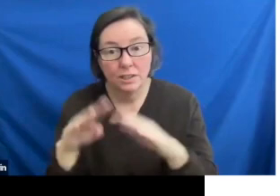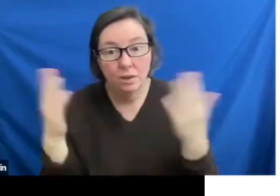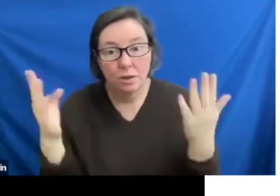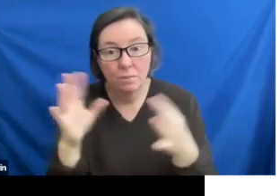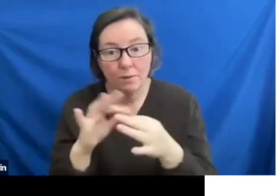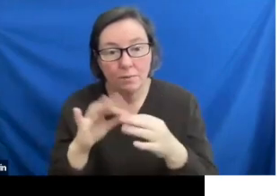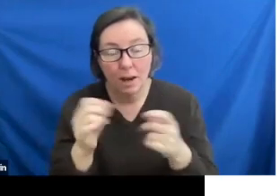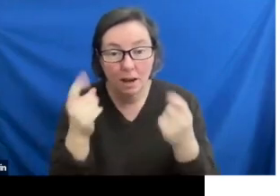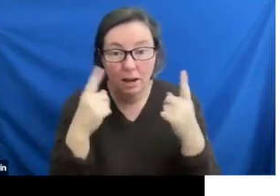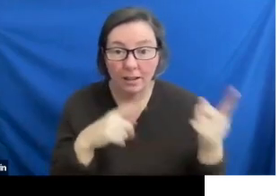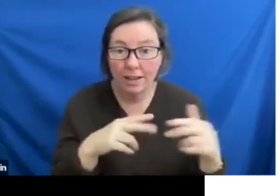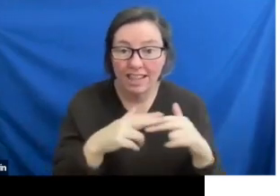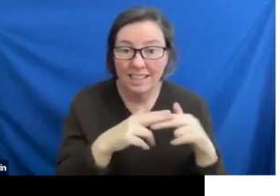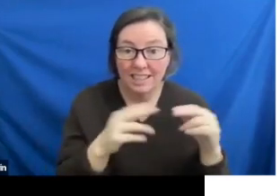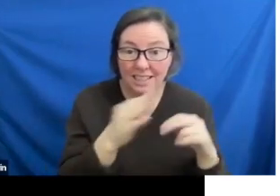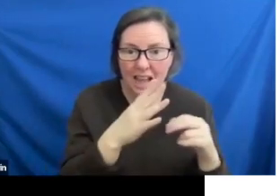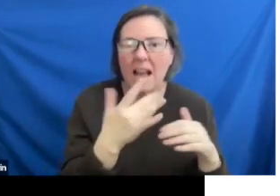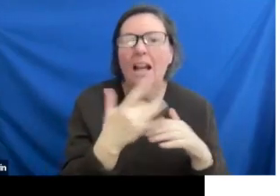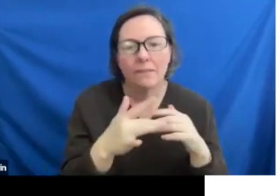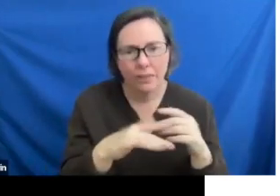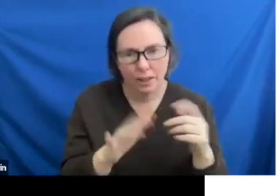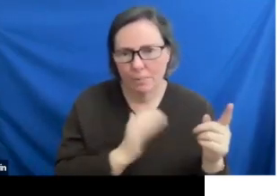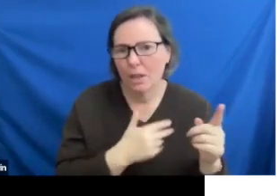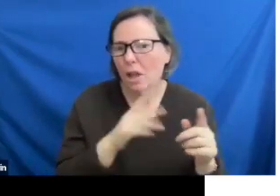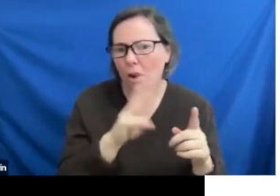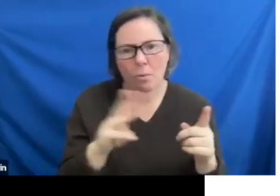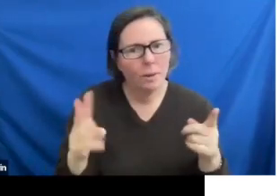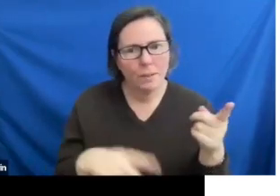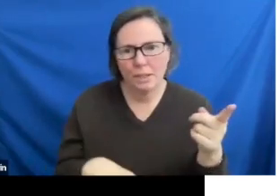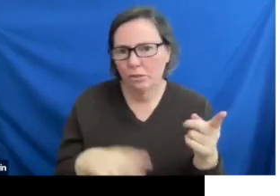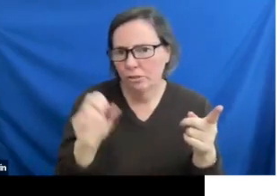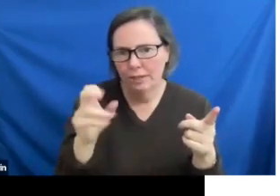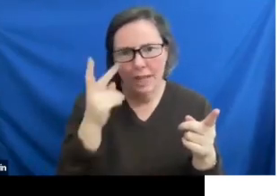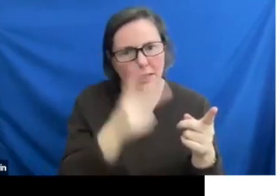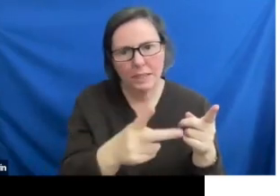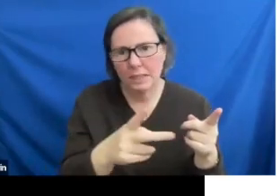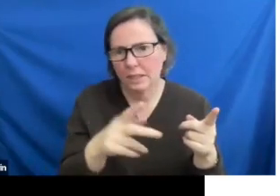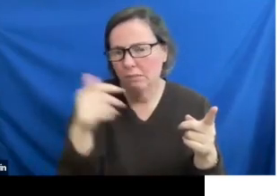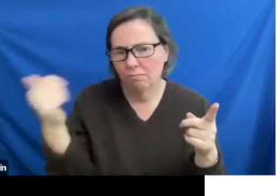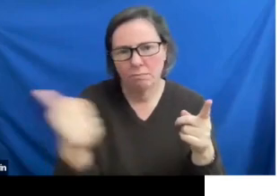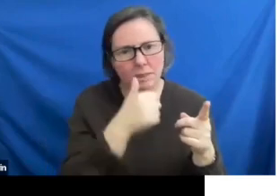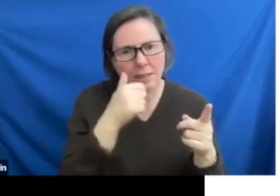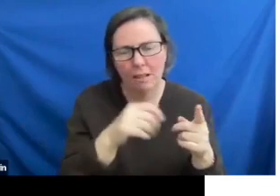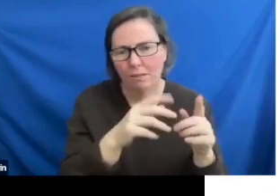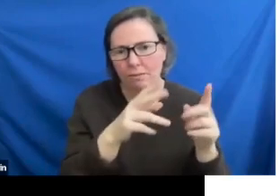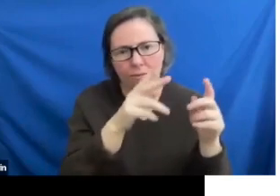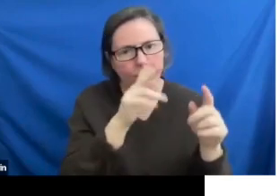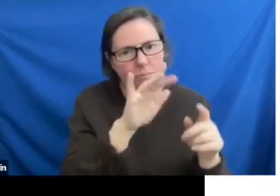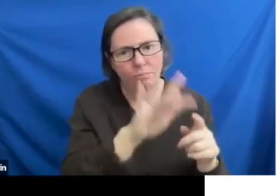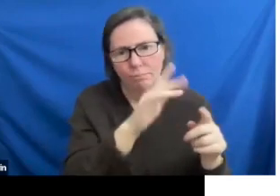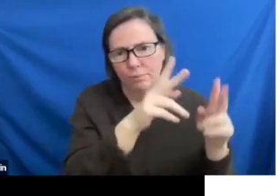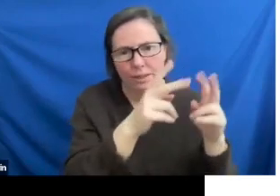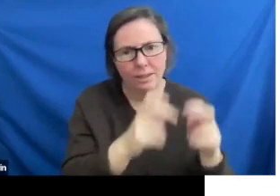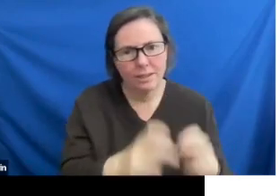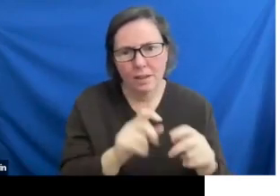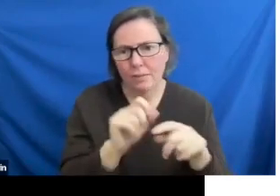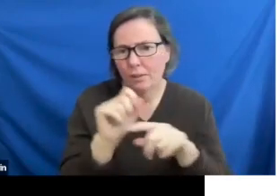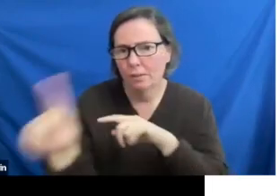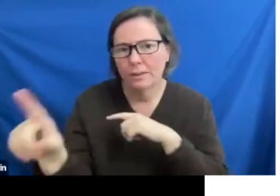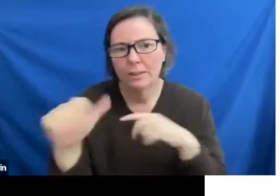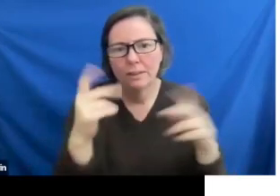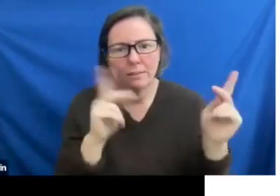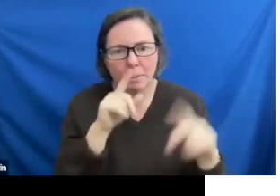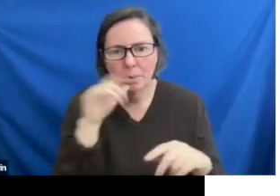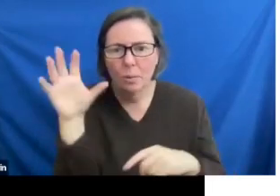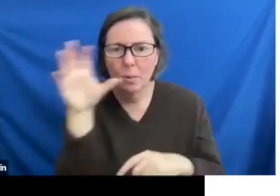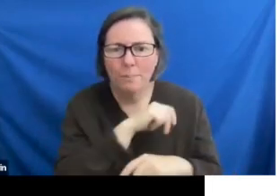is available on our webpage. So I'd encourage anybody, grab a copy, send it to somebody who couldn't be on the